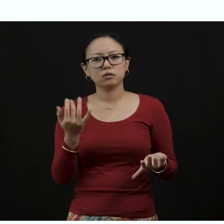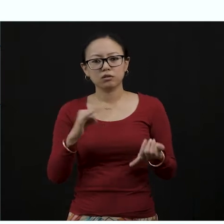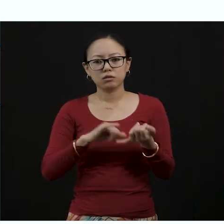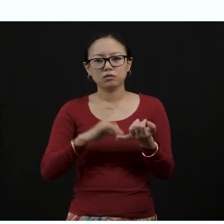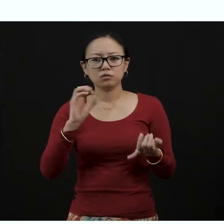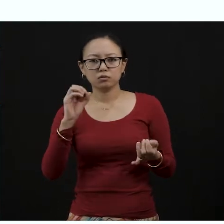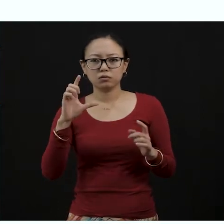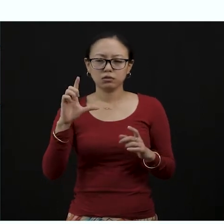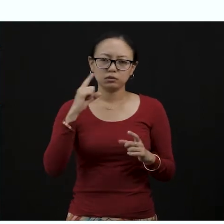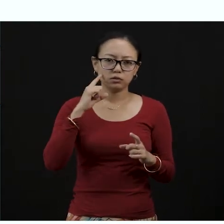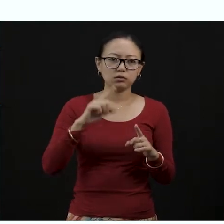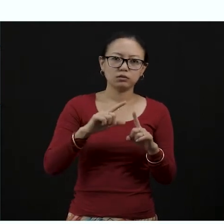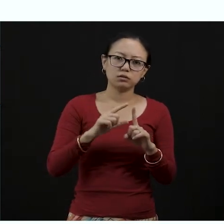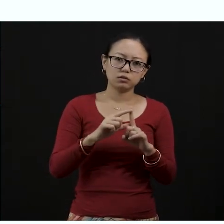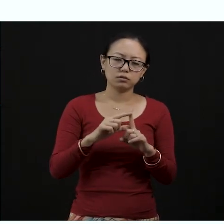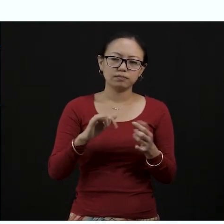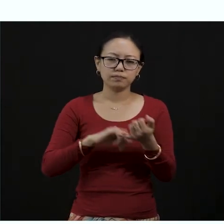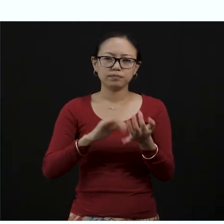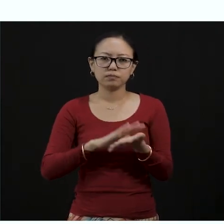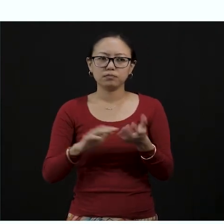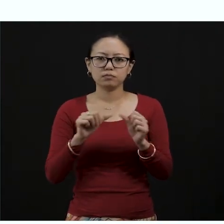plane shapes or 2D shapes.